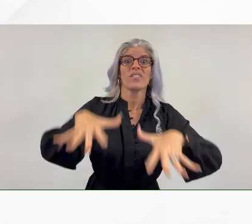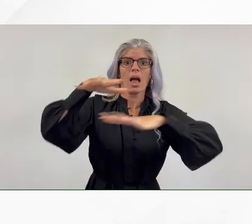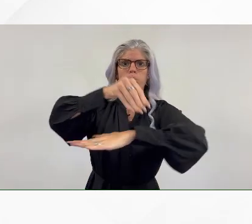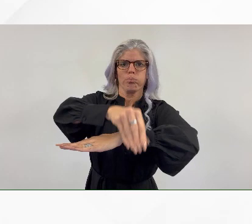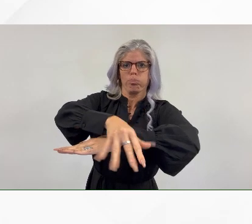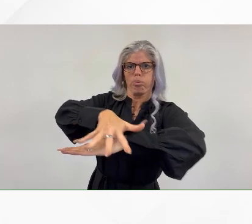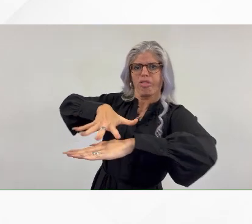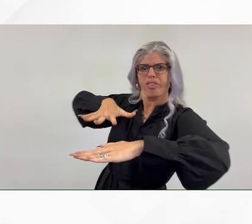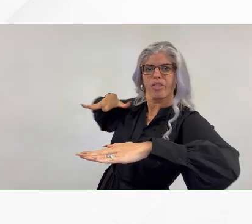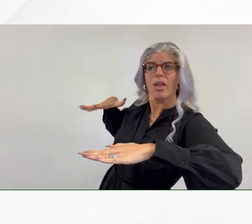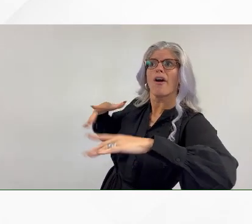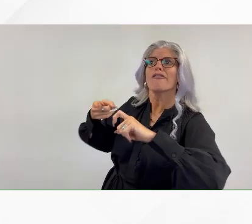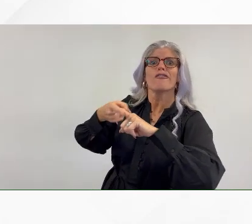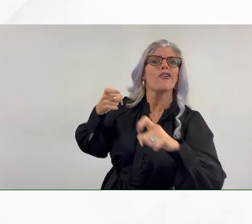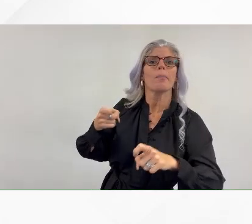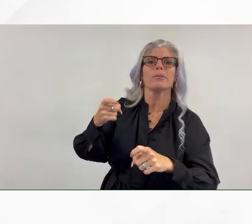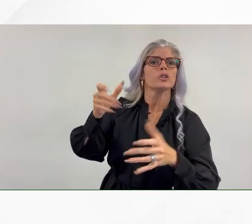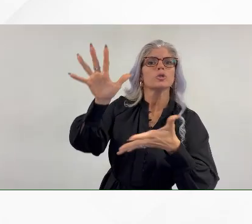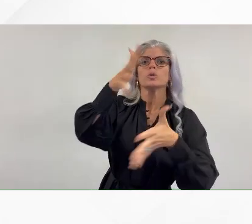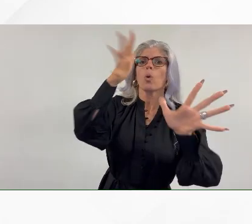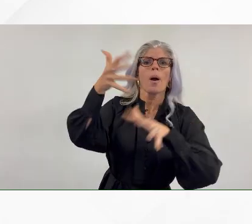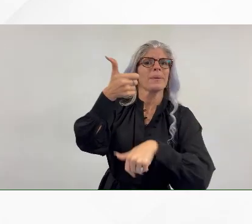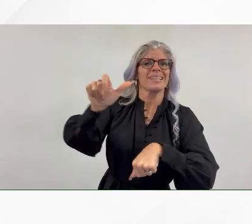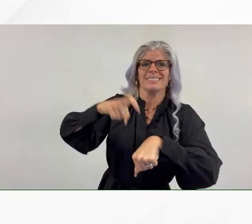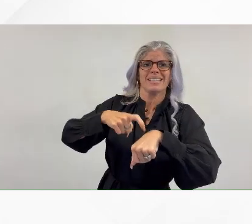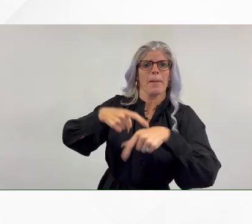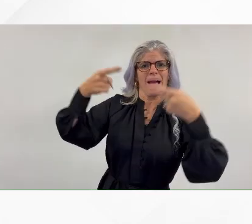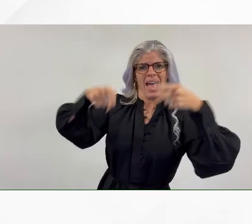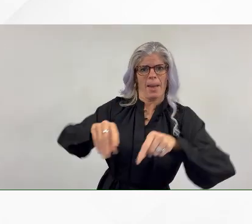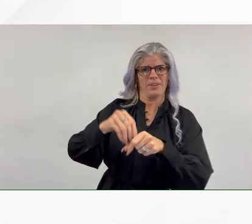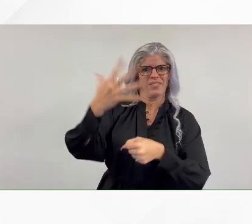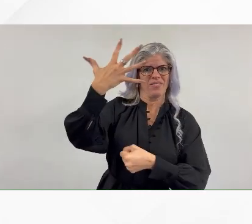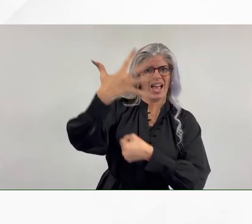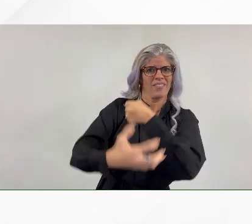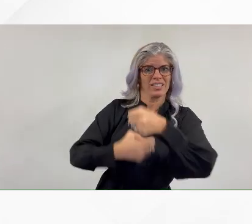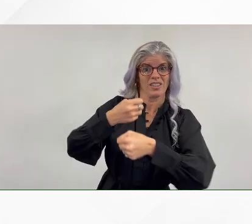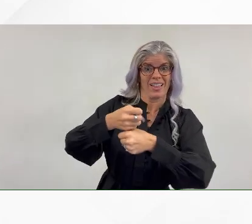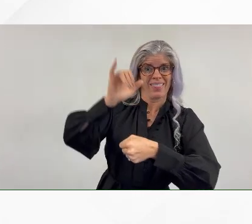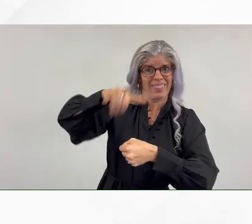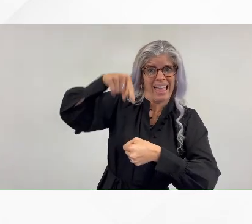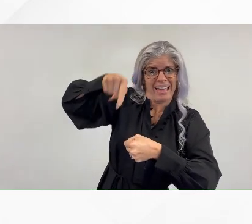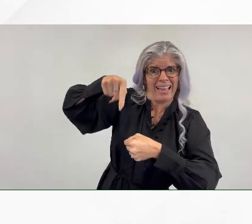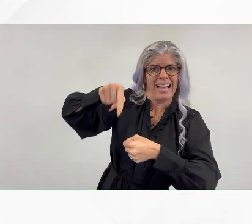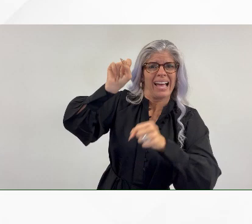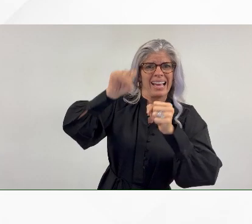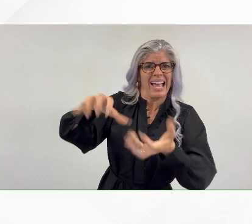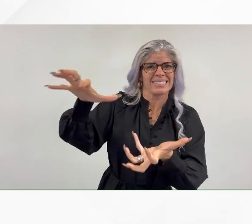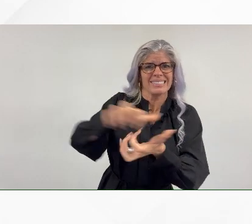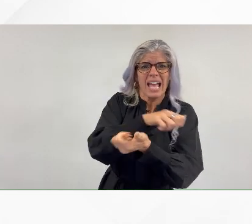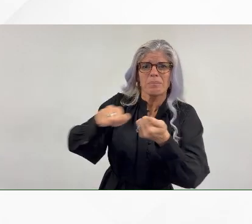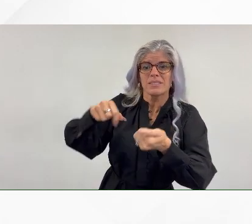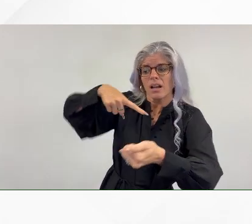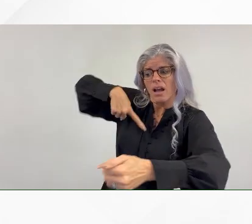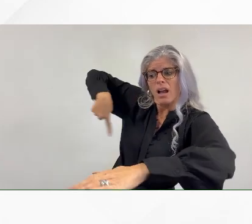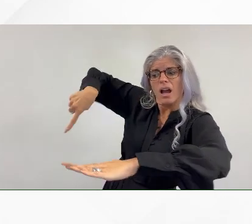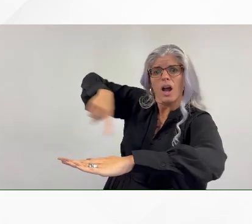Emergency sand berms are not intended to permanently restore the beach. They're intended only to provide protection from immediate